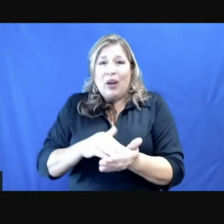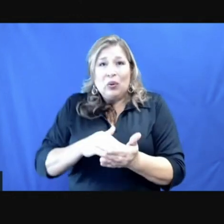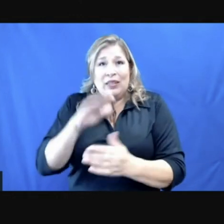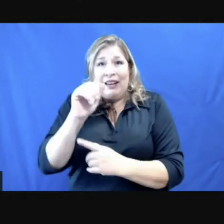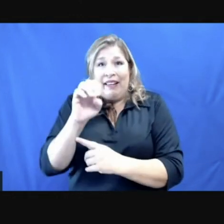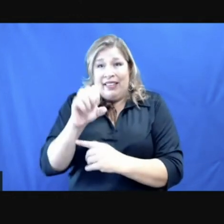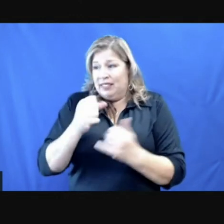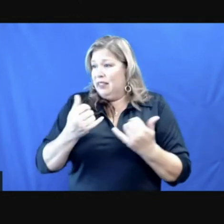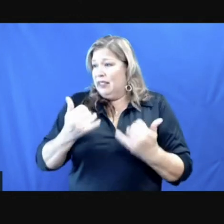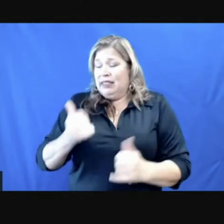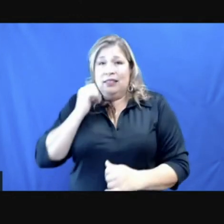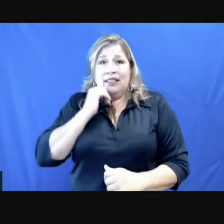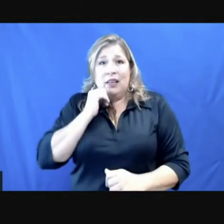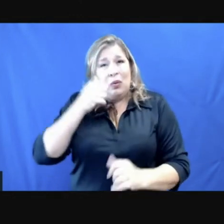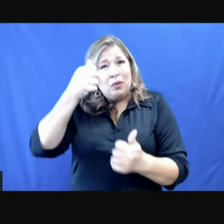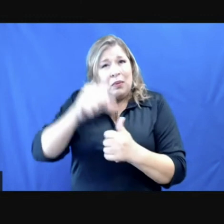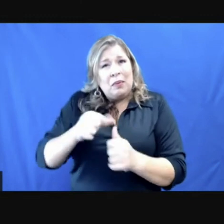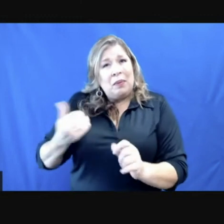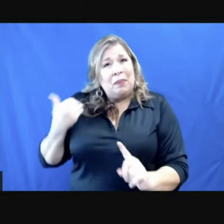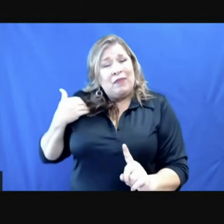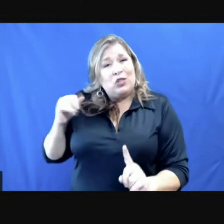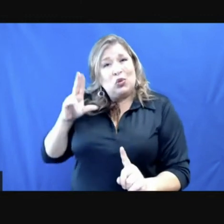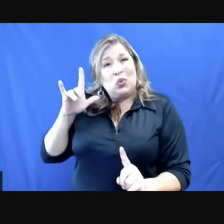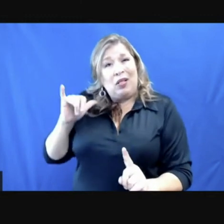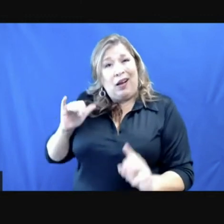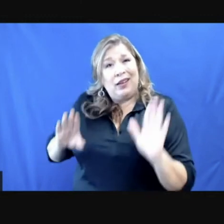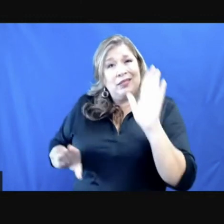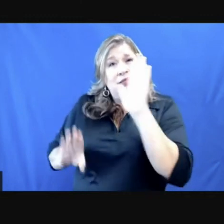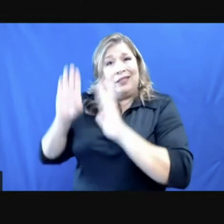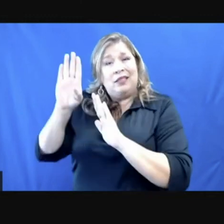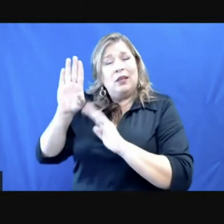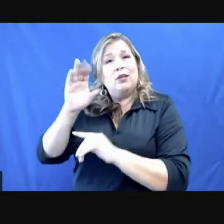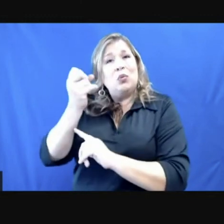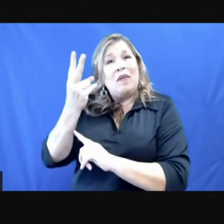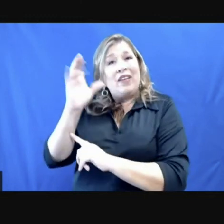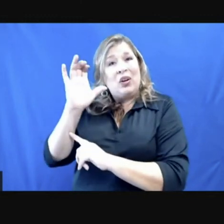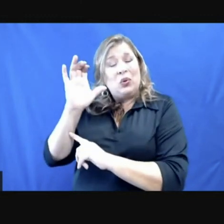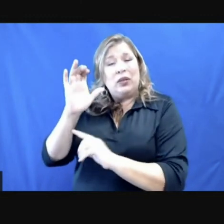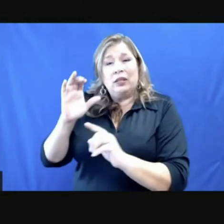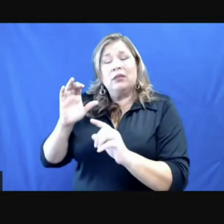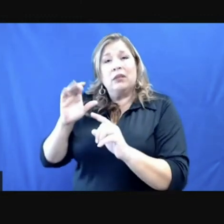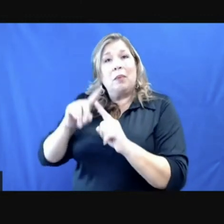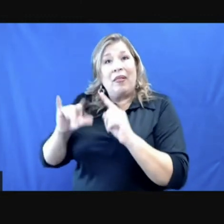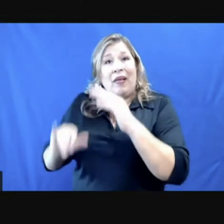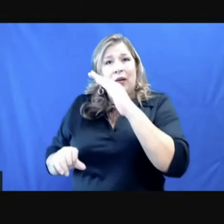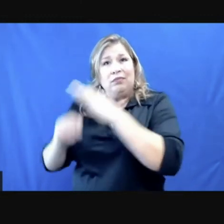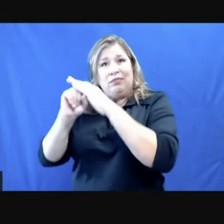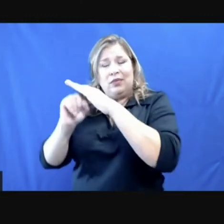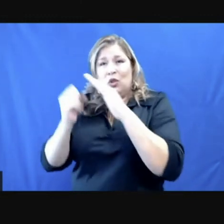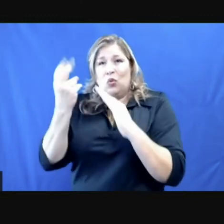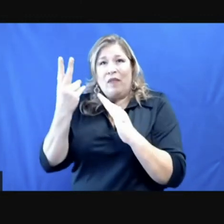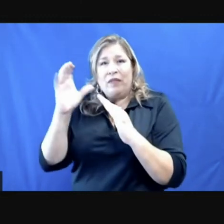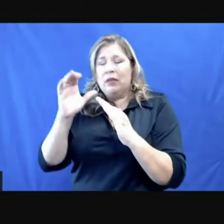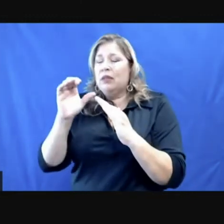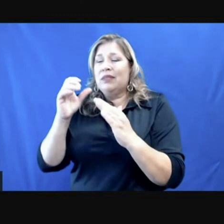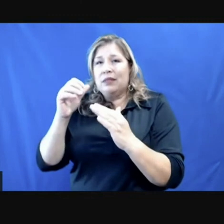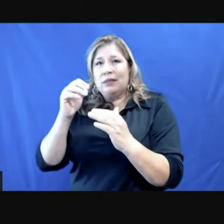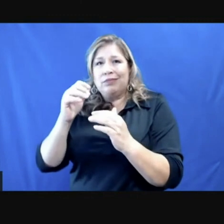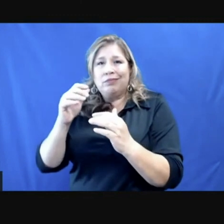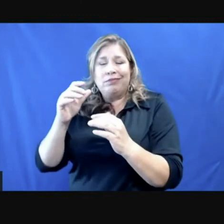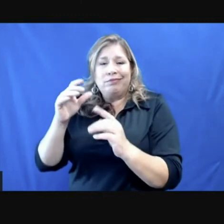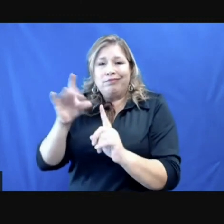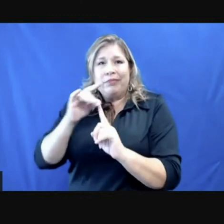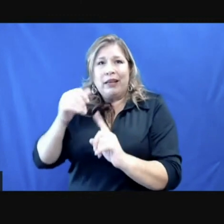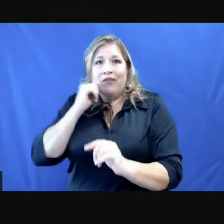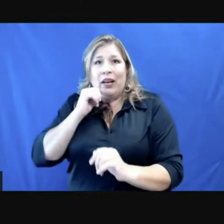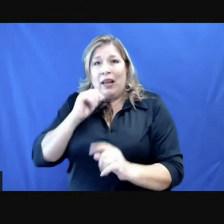just over 1,200 cases, but that was on the downward slope. We're still going up. That each of those actions and decisions can make a